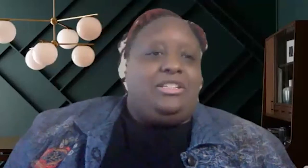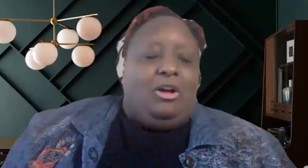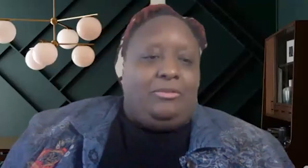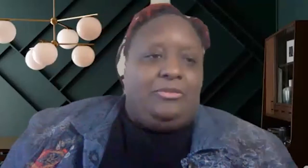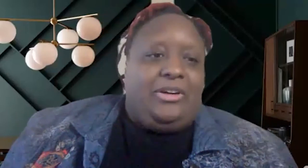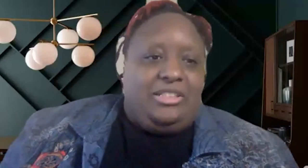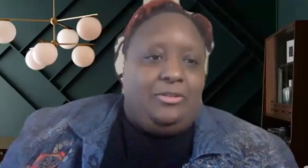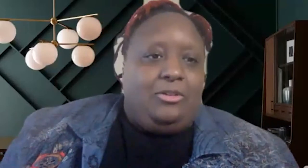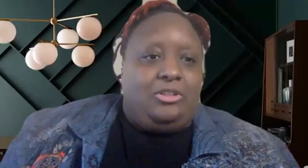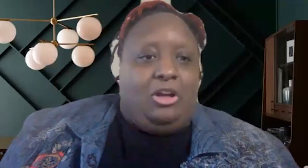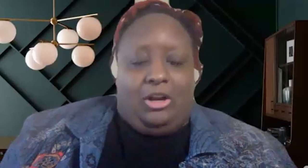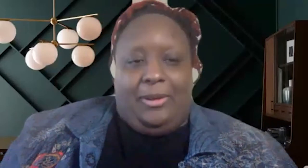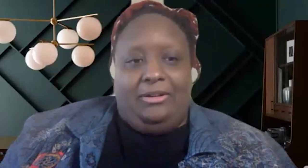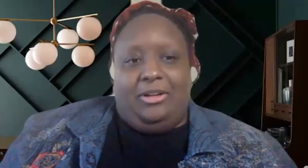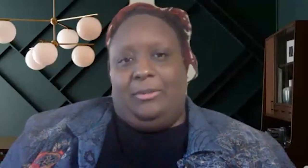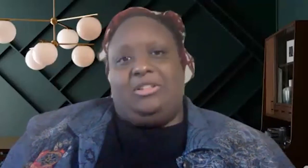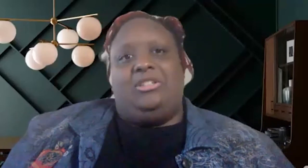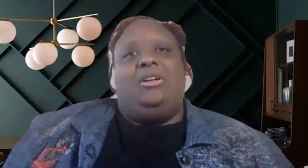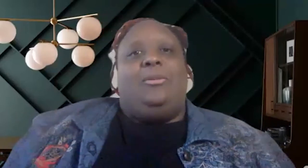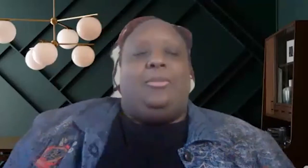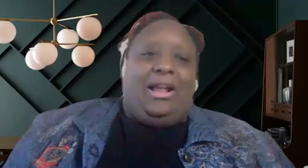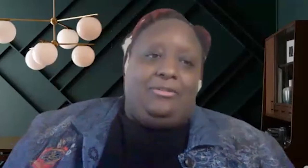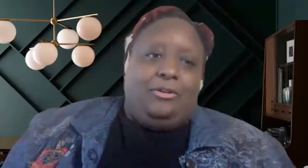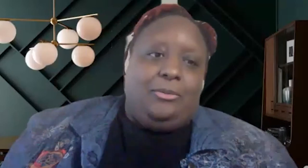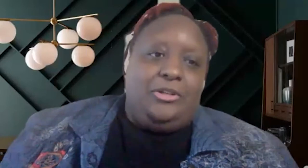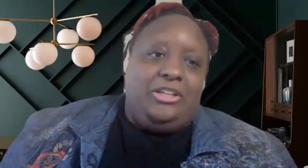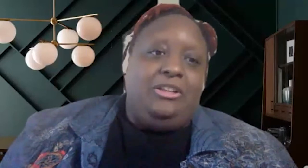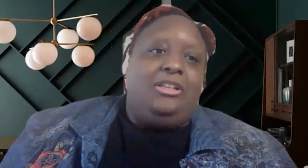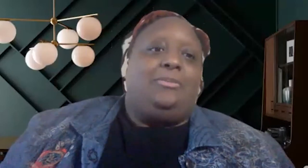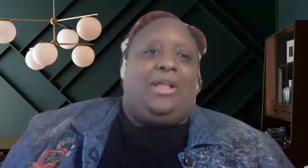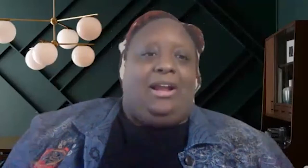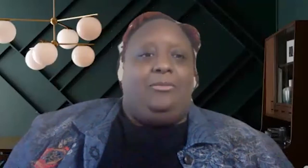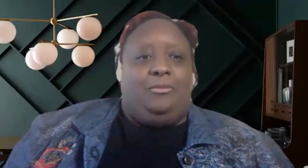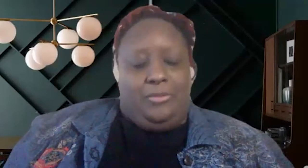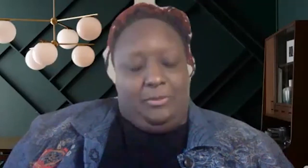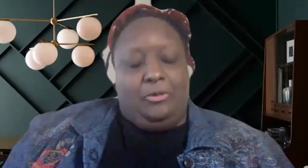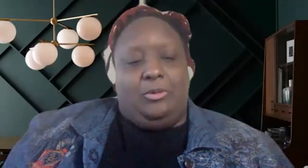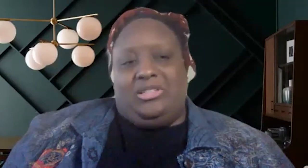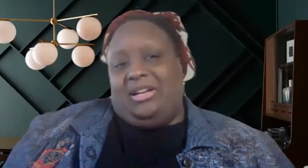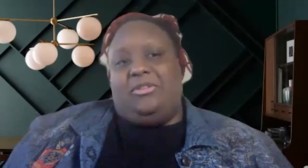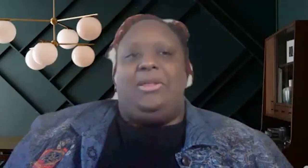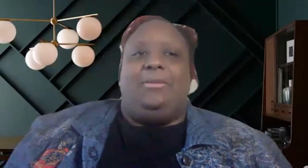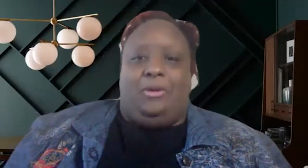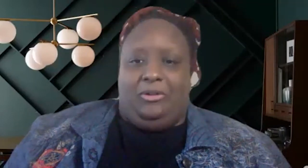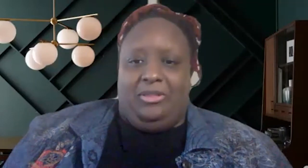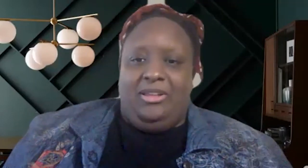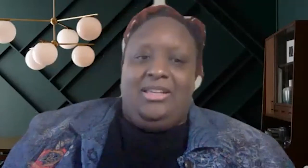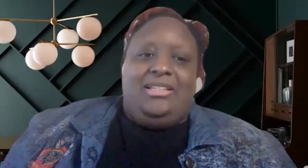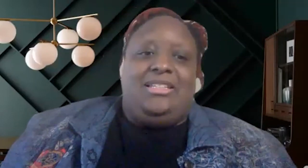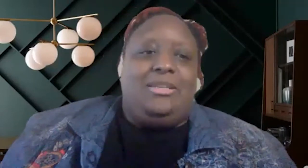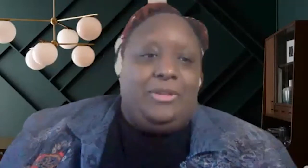Disability is often very difficult to talk about amongst Black folk, particularly Black people who are assigned female at